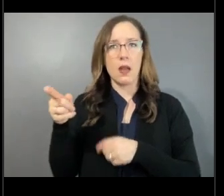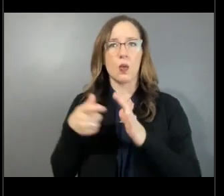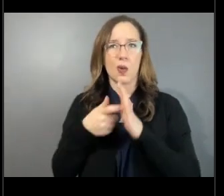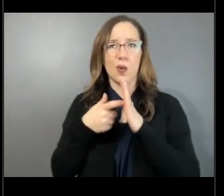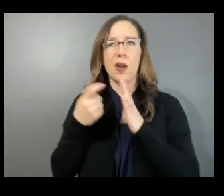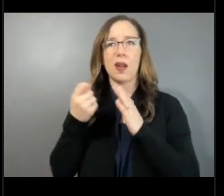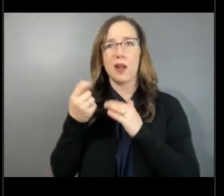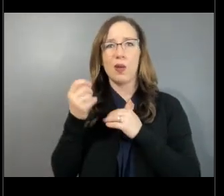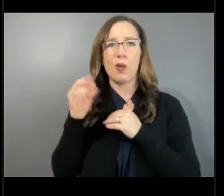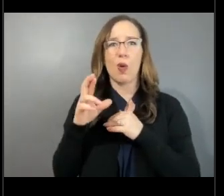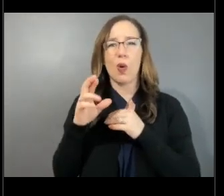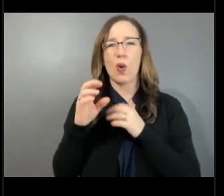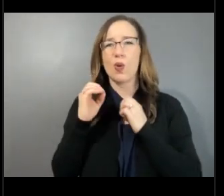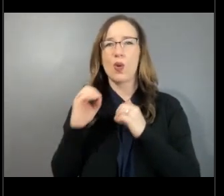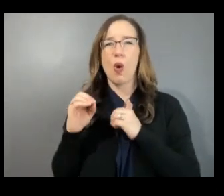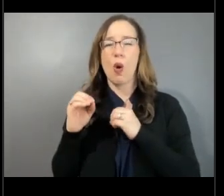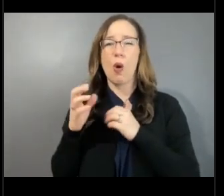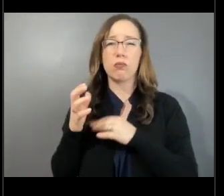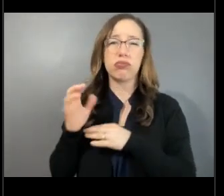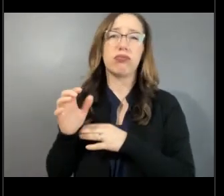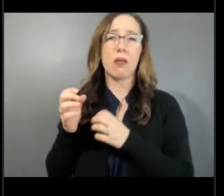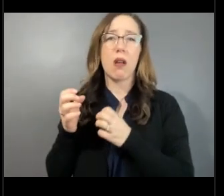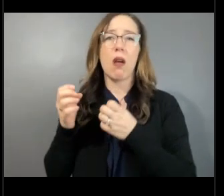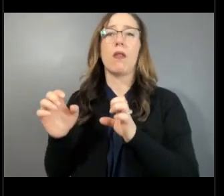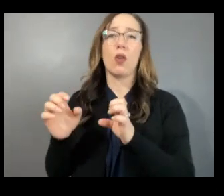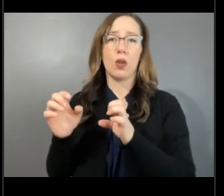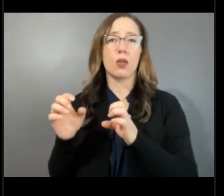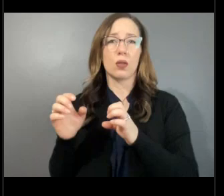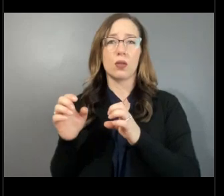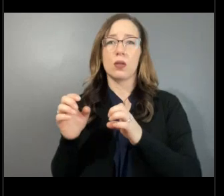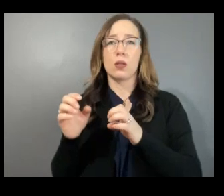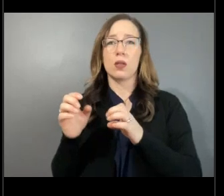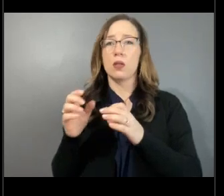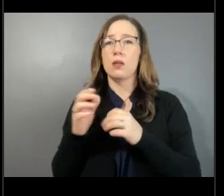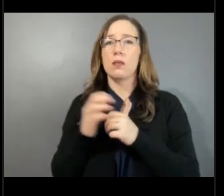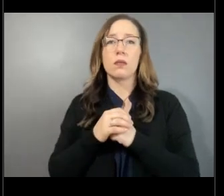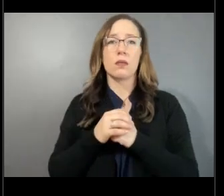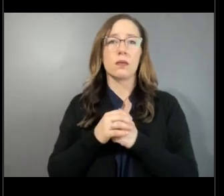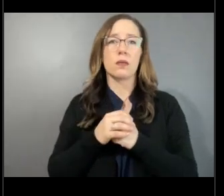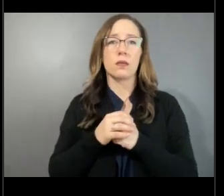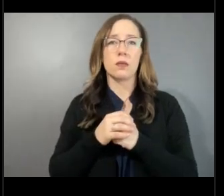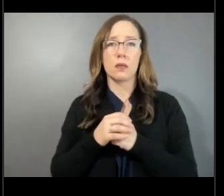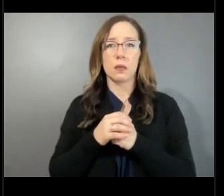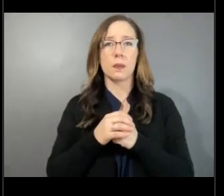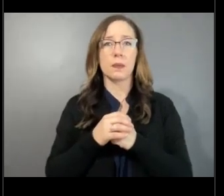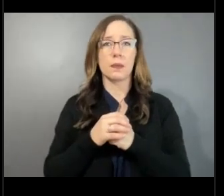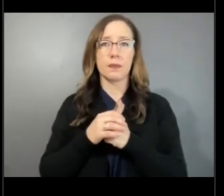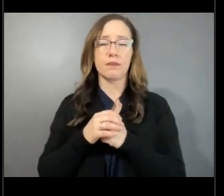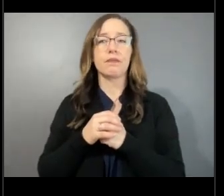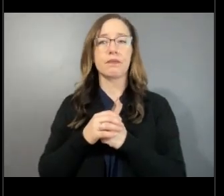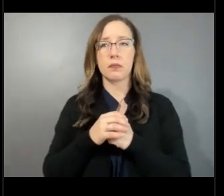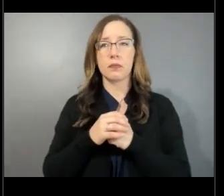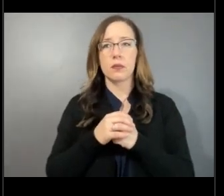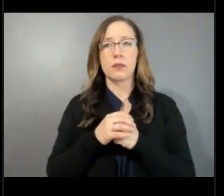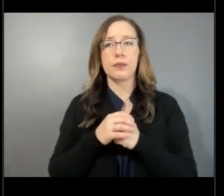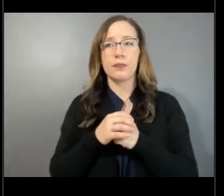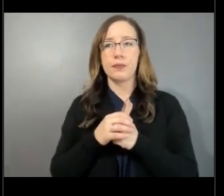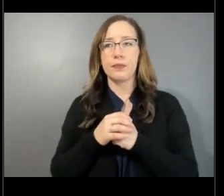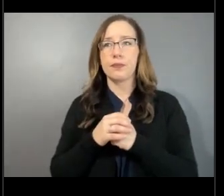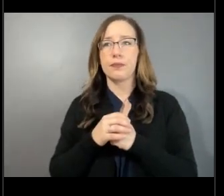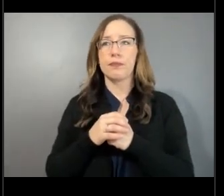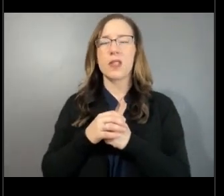of the control and make sure that it requires little or no force to be exerted